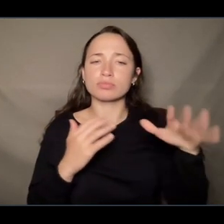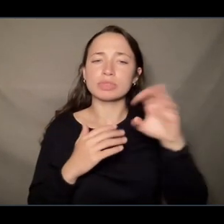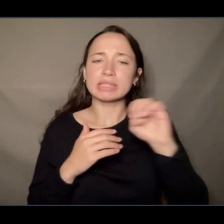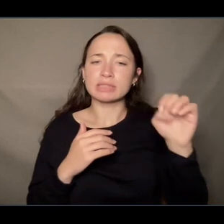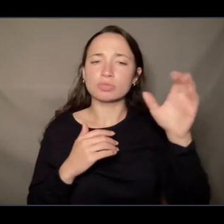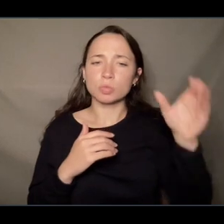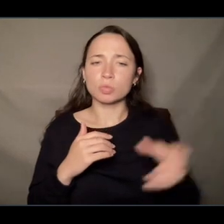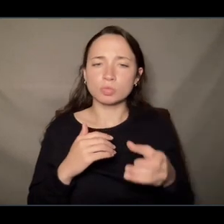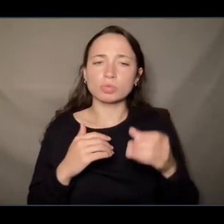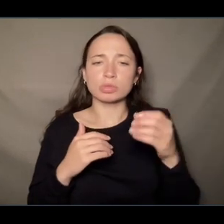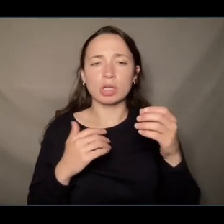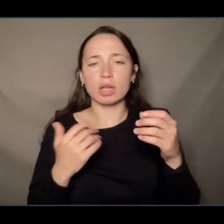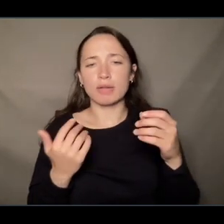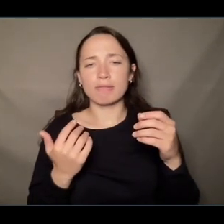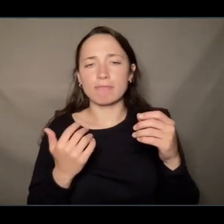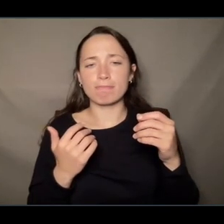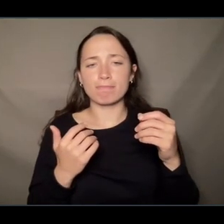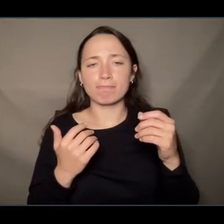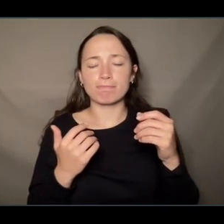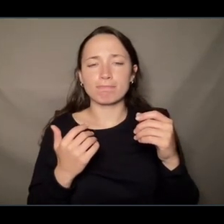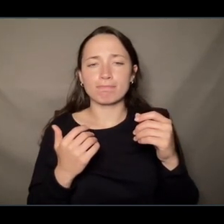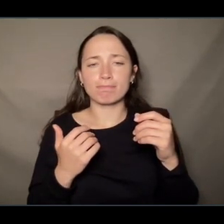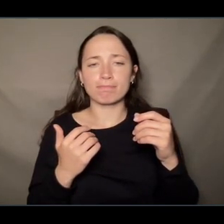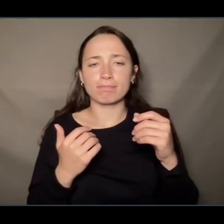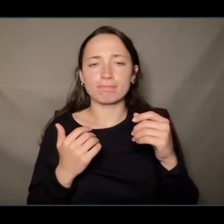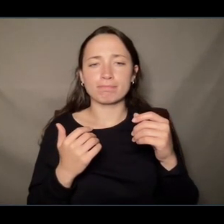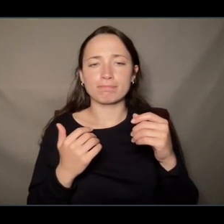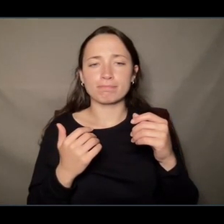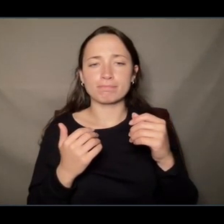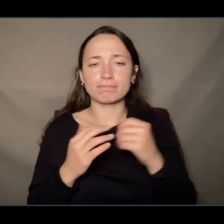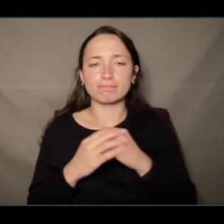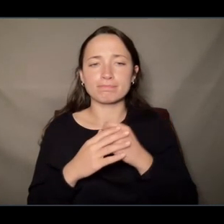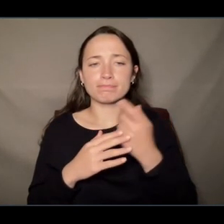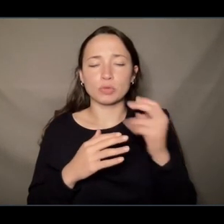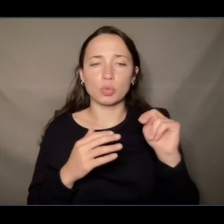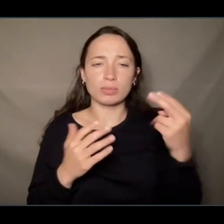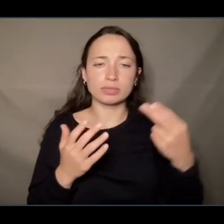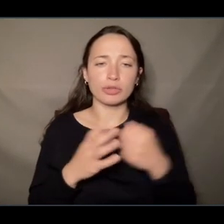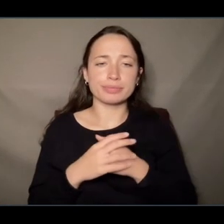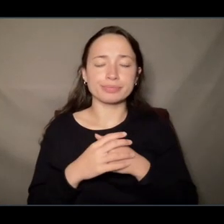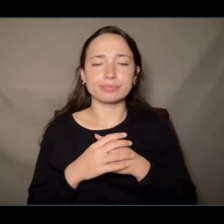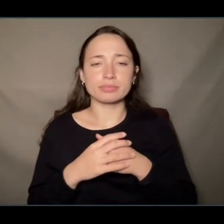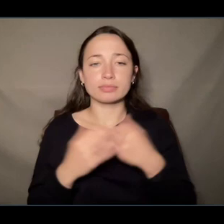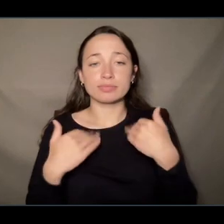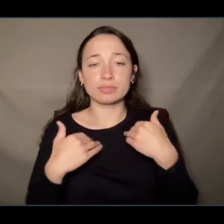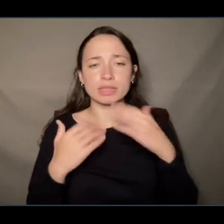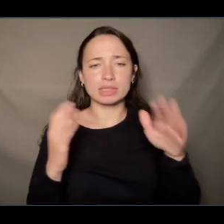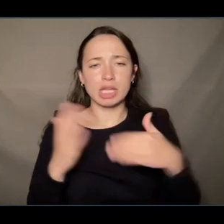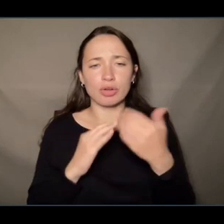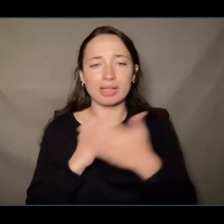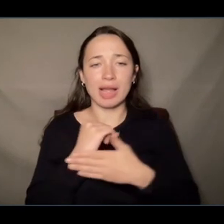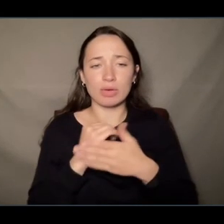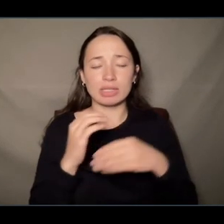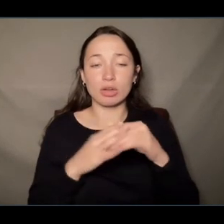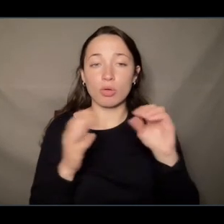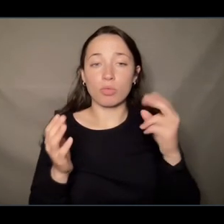East Coast. There are programs throughout the East Coast of New Hampshire. We have an entire